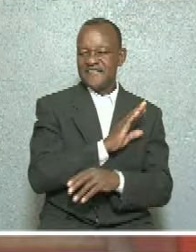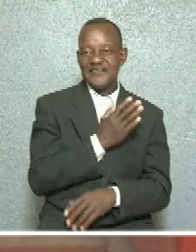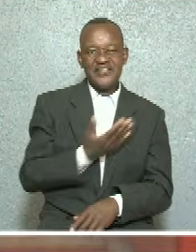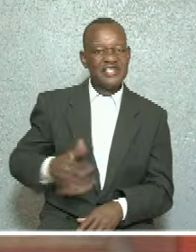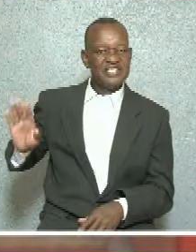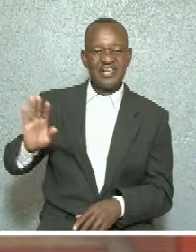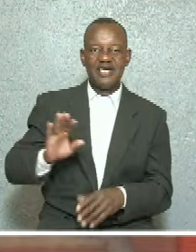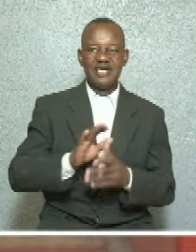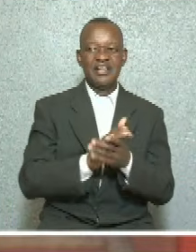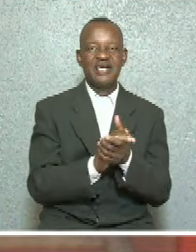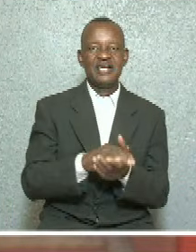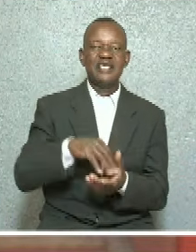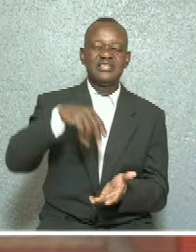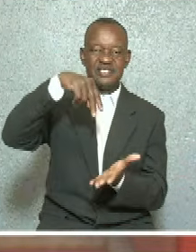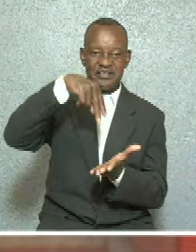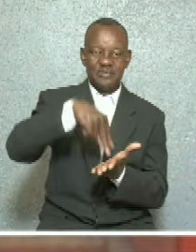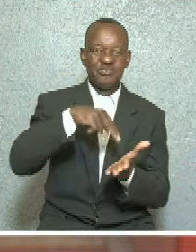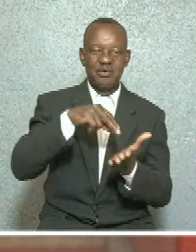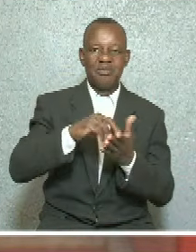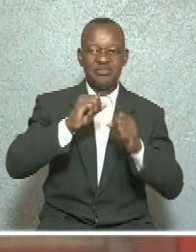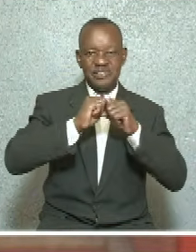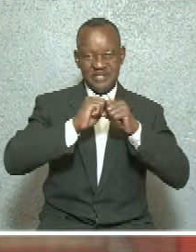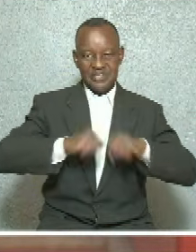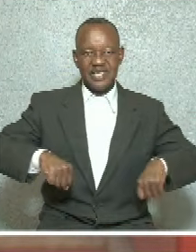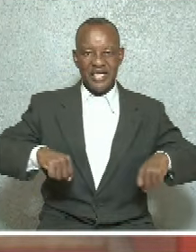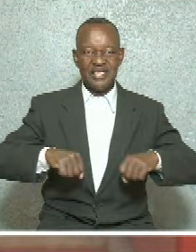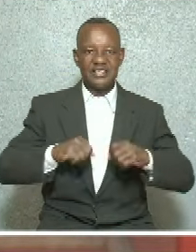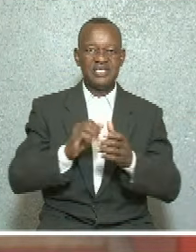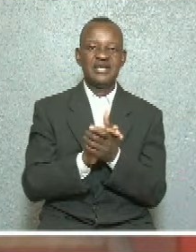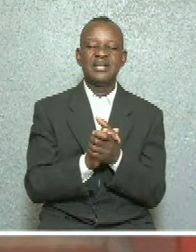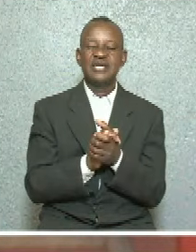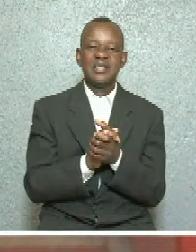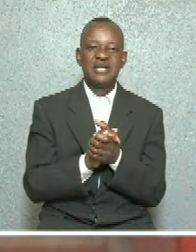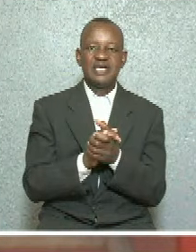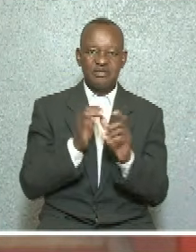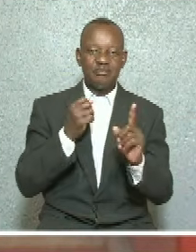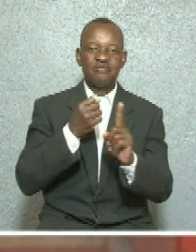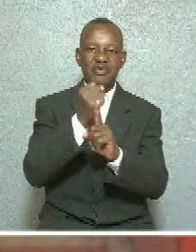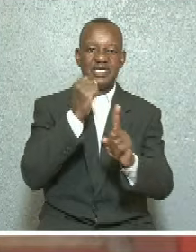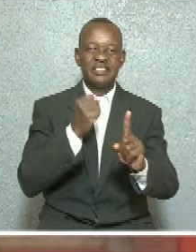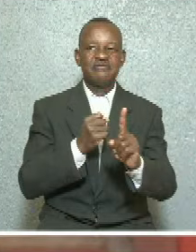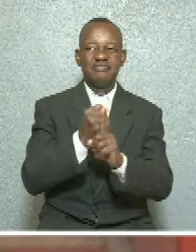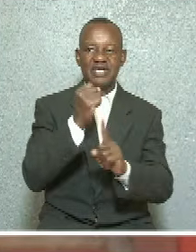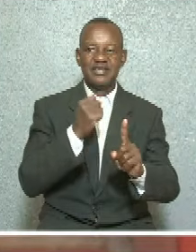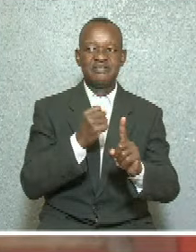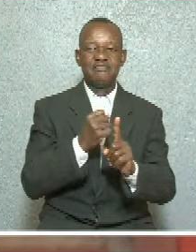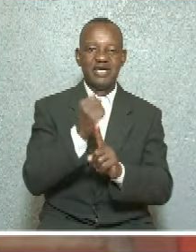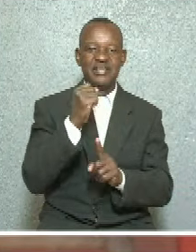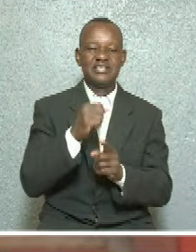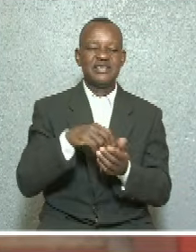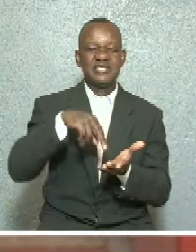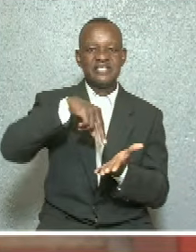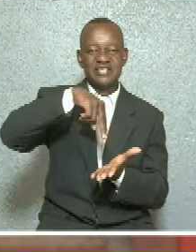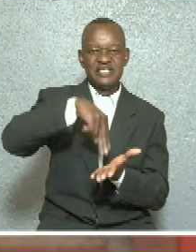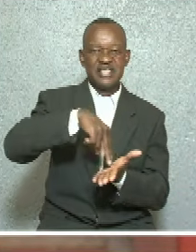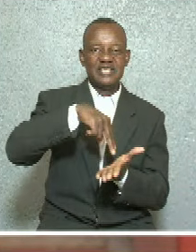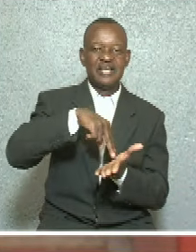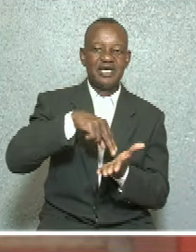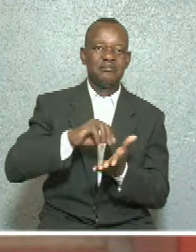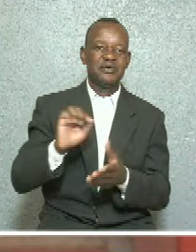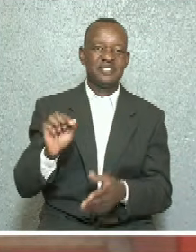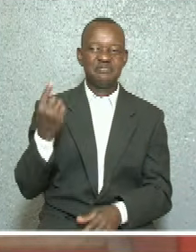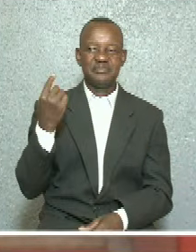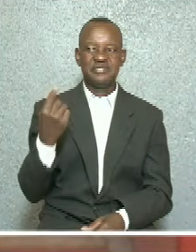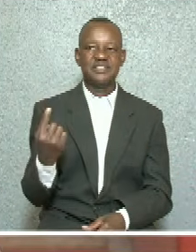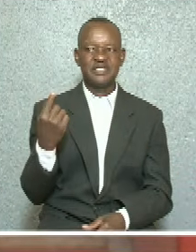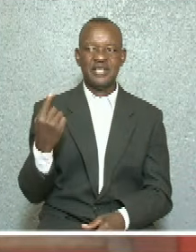alone, whether I do it with other people, I will stand up and take a stand. So for all of you